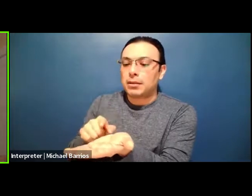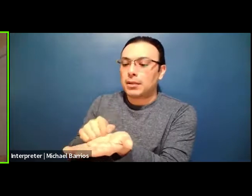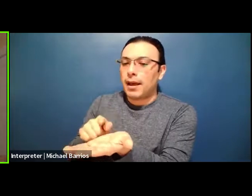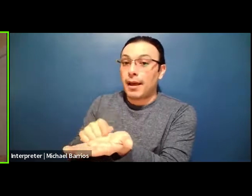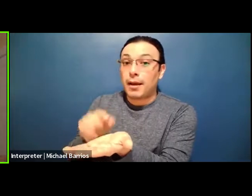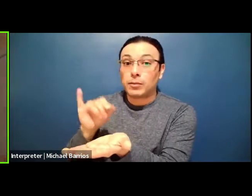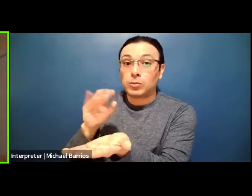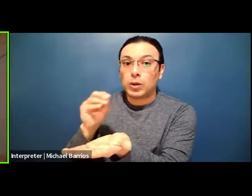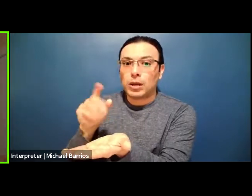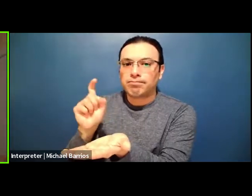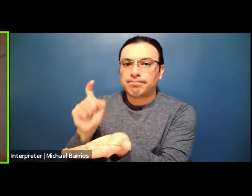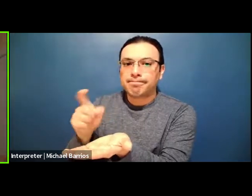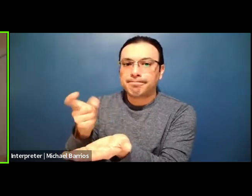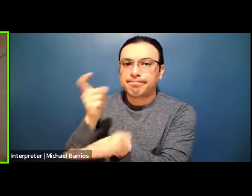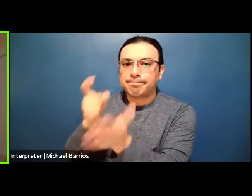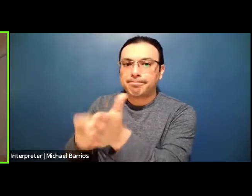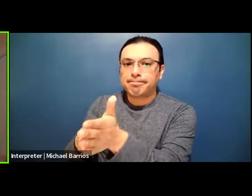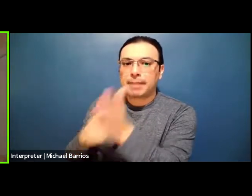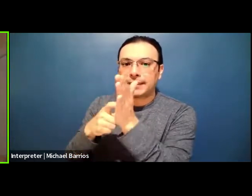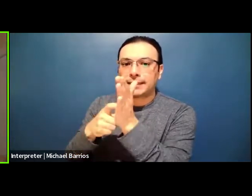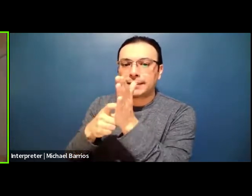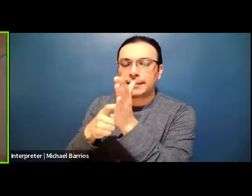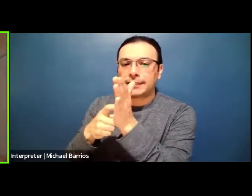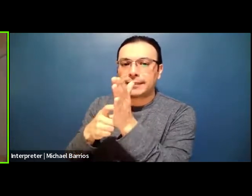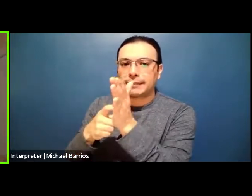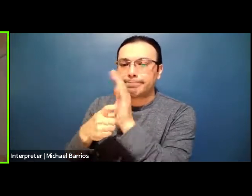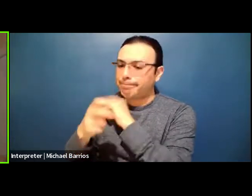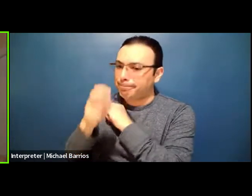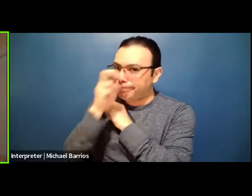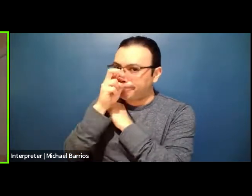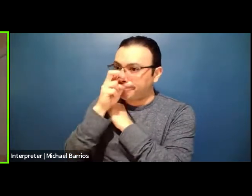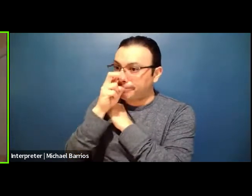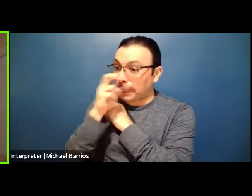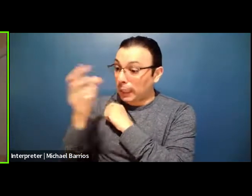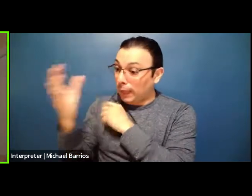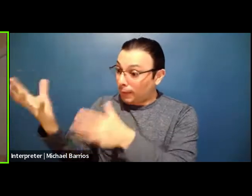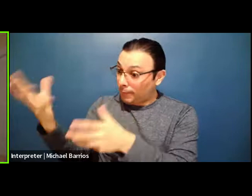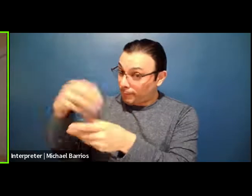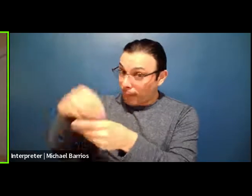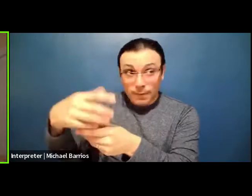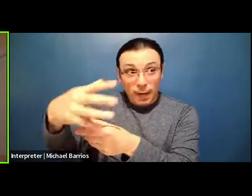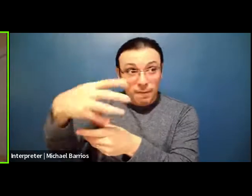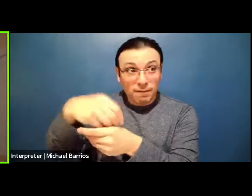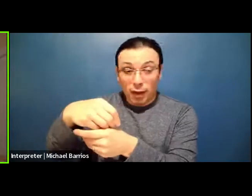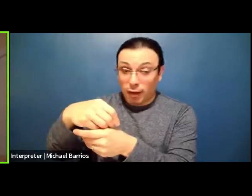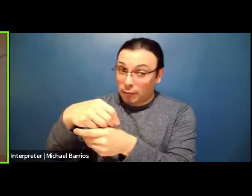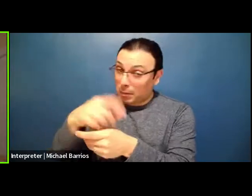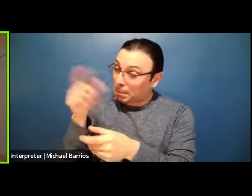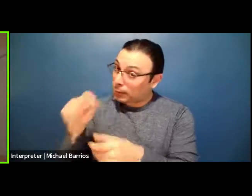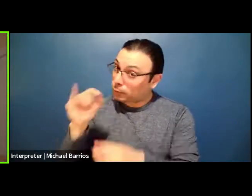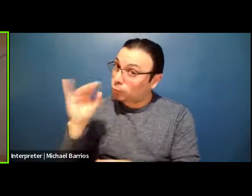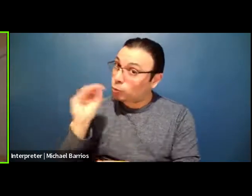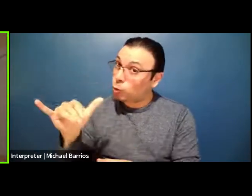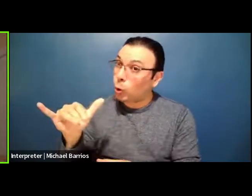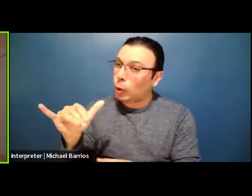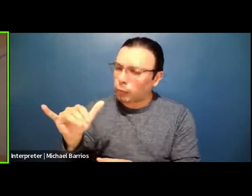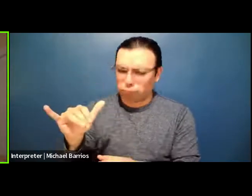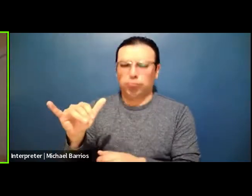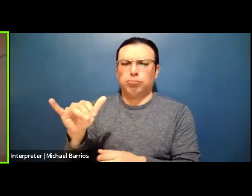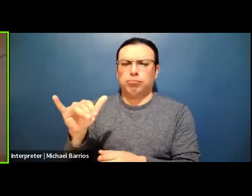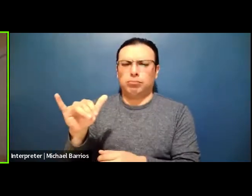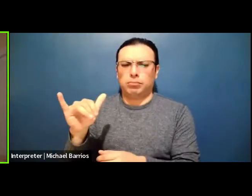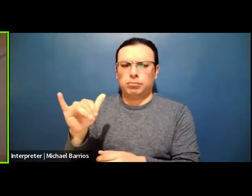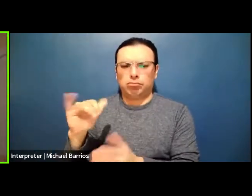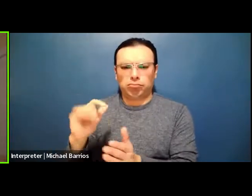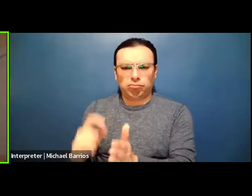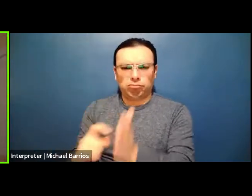requirement, a precondition for belonging." Julia continues, "There's a risk